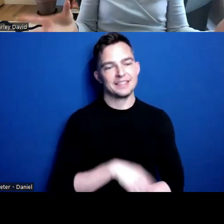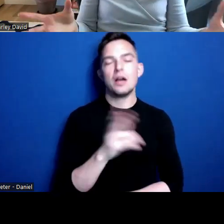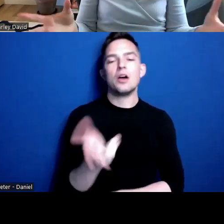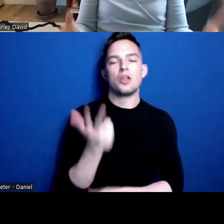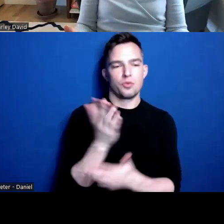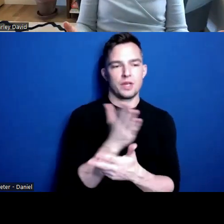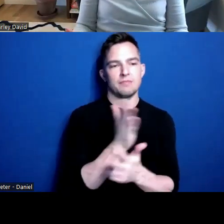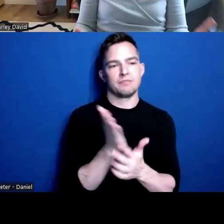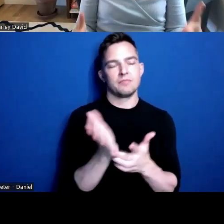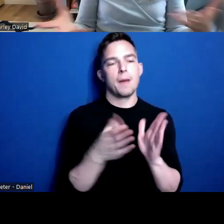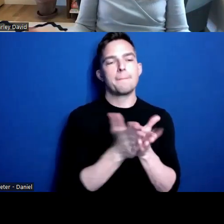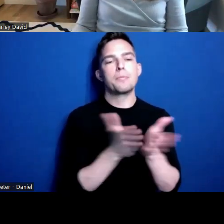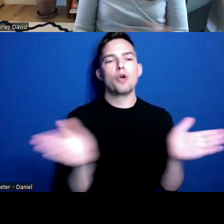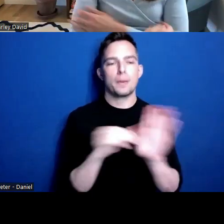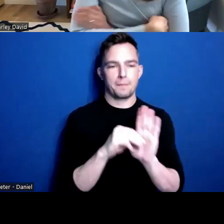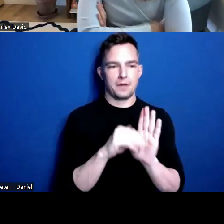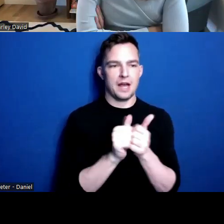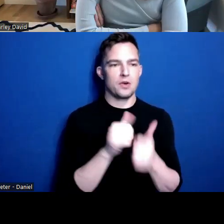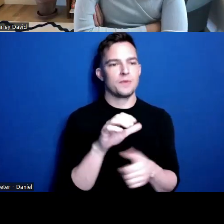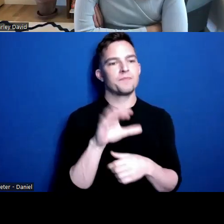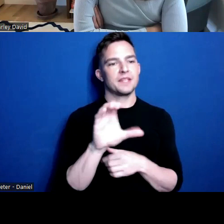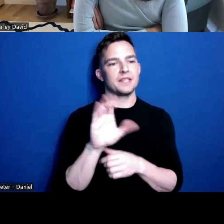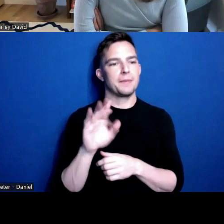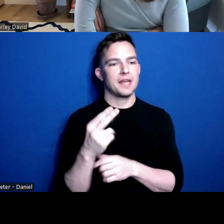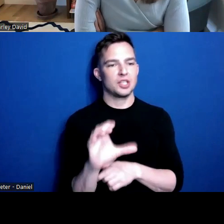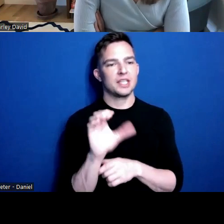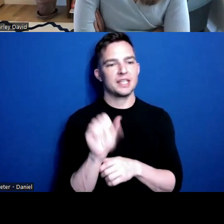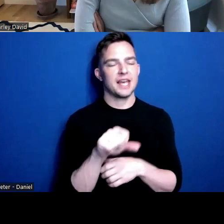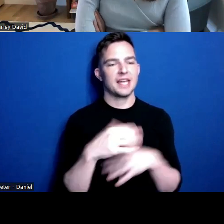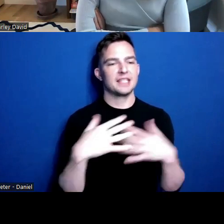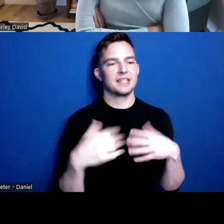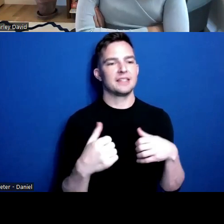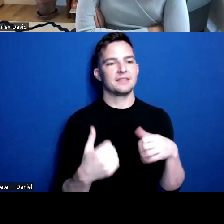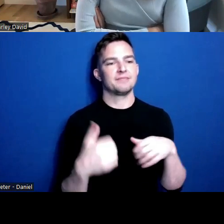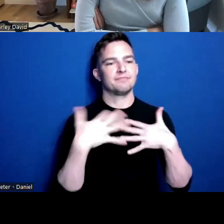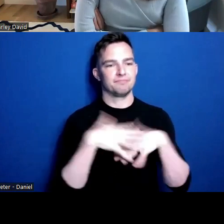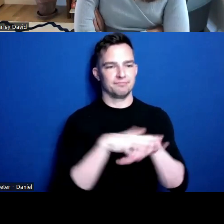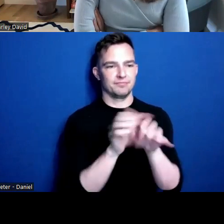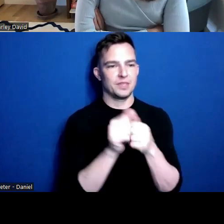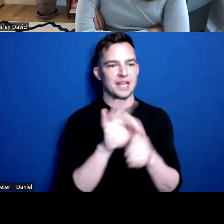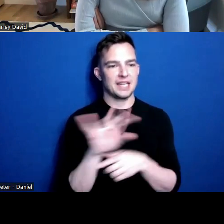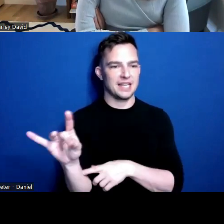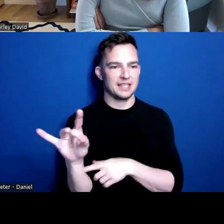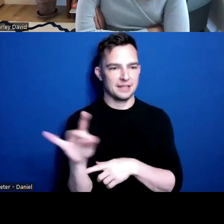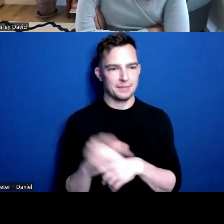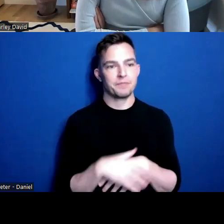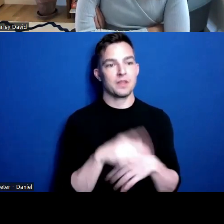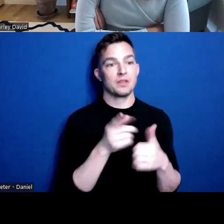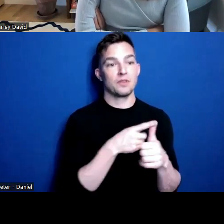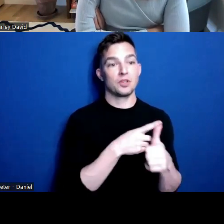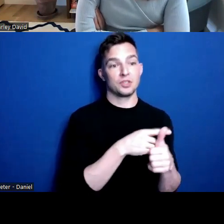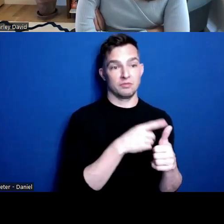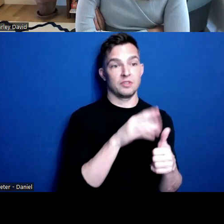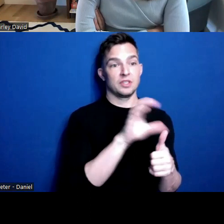of broad models for how CCBHCs can interface with 988. The first is for CCBHCs to